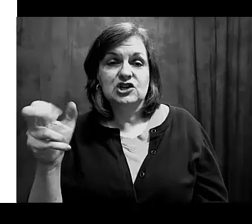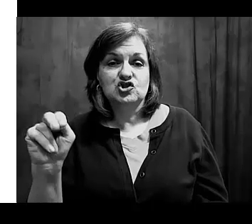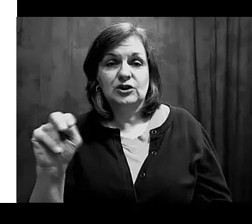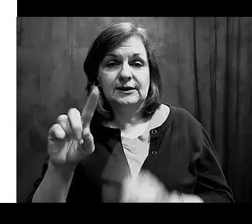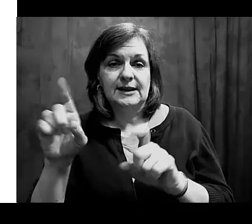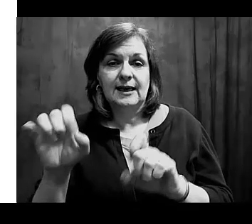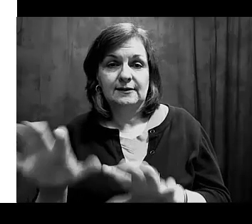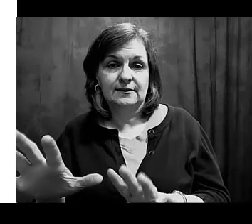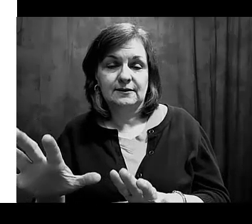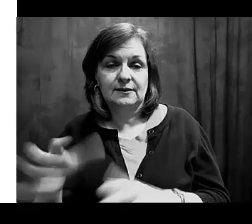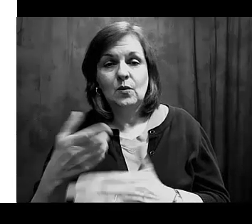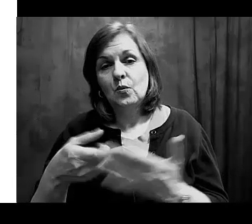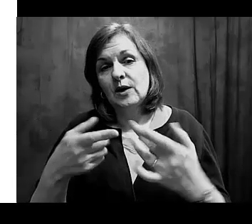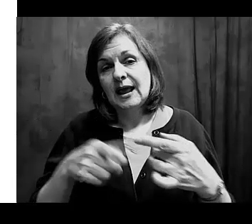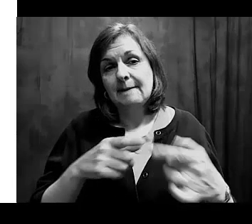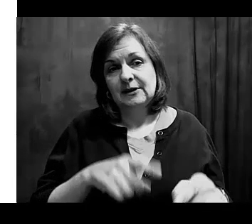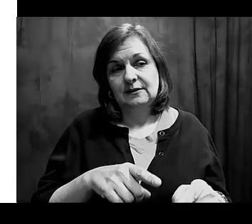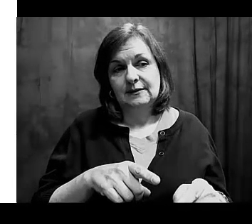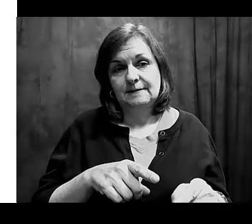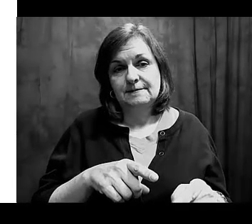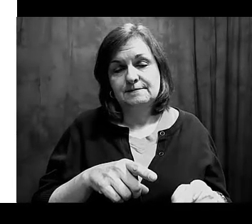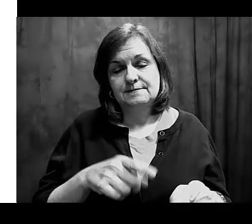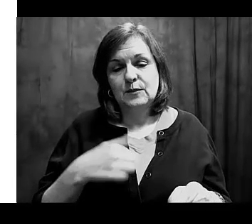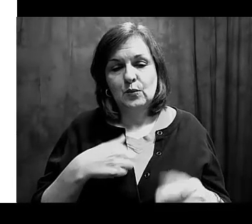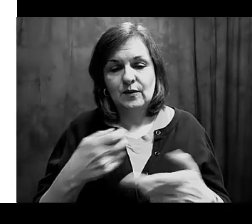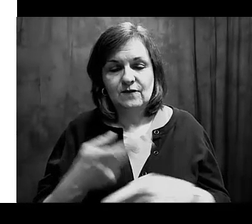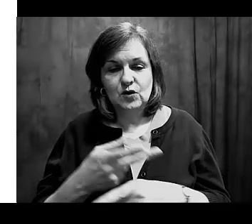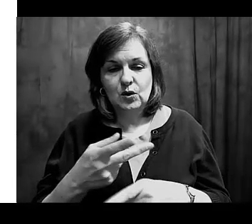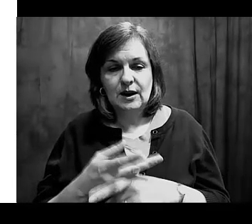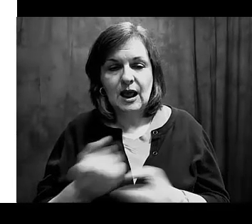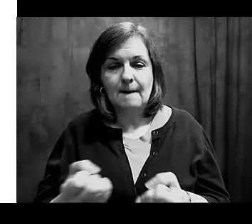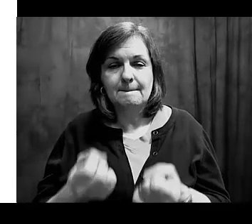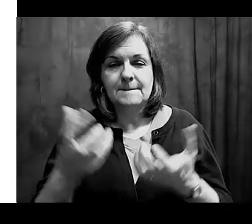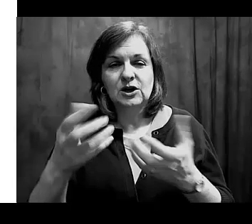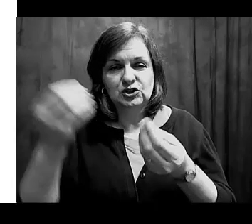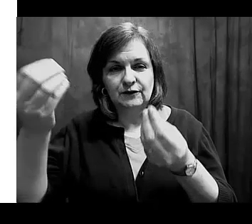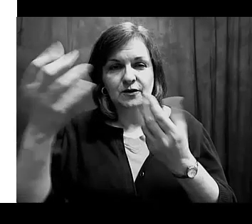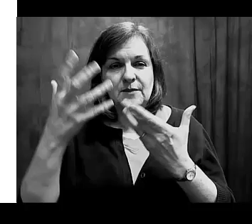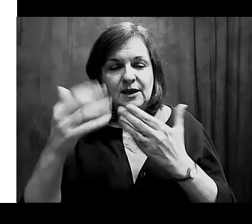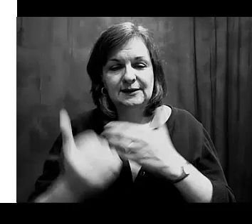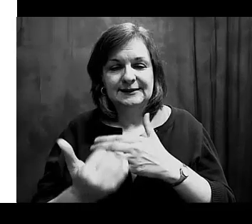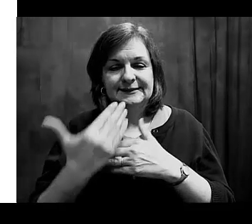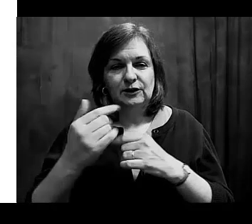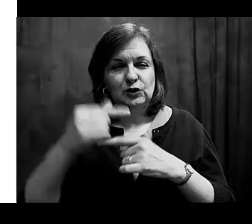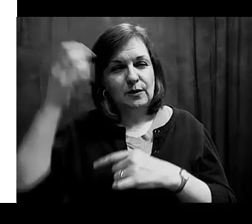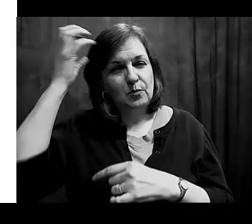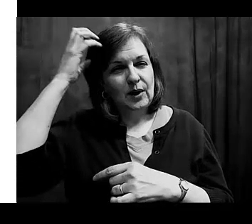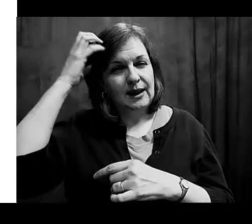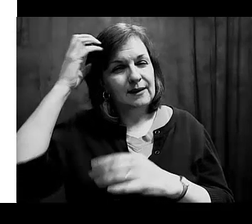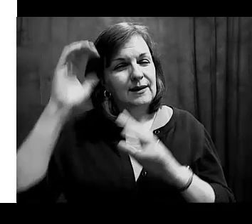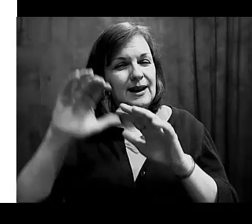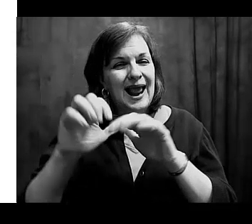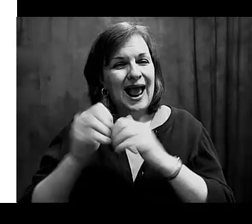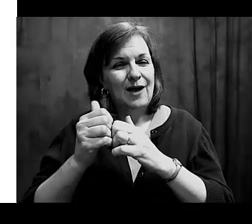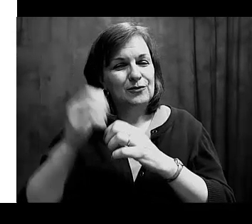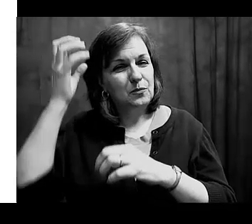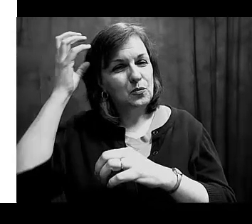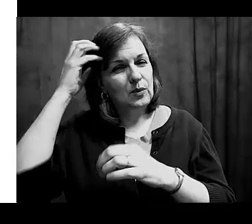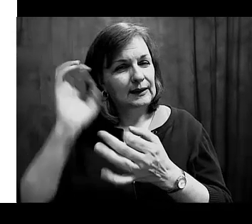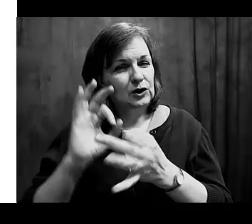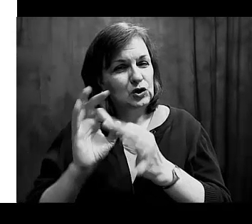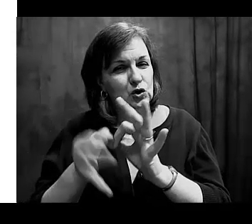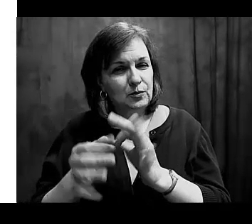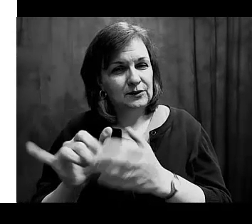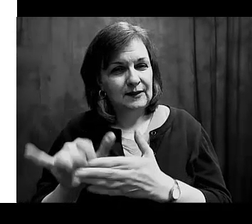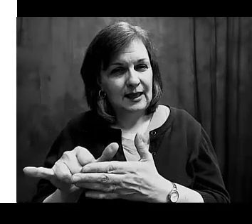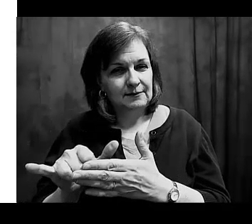this in what we call a two-point discrimination test. And what we look for is